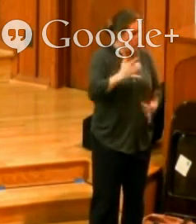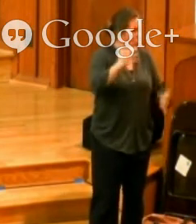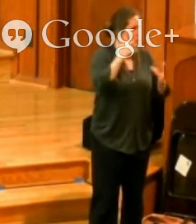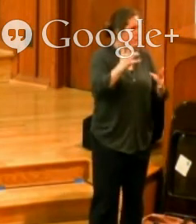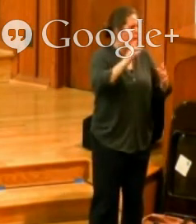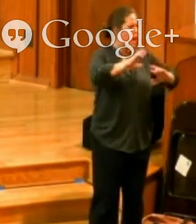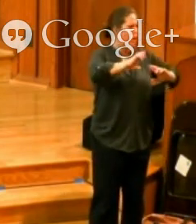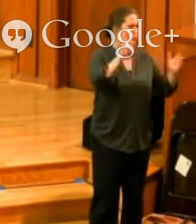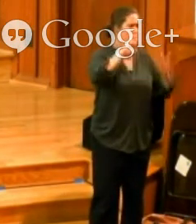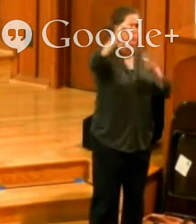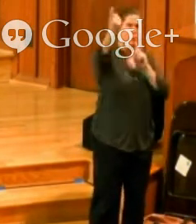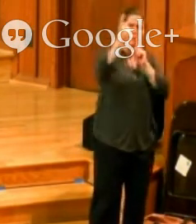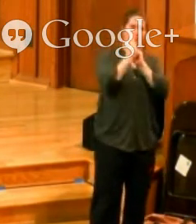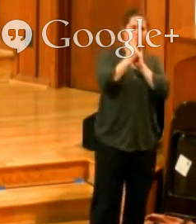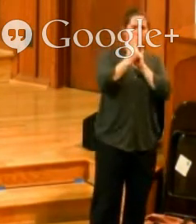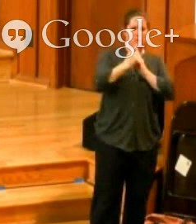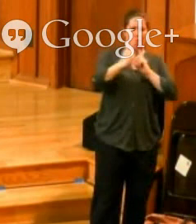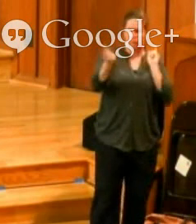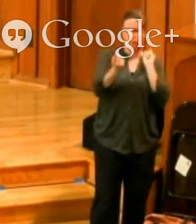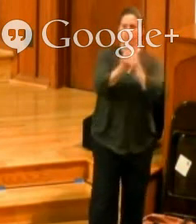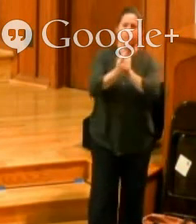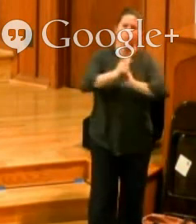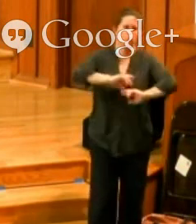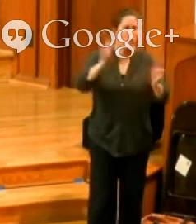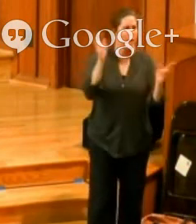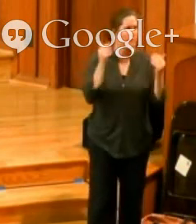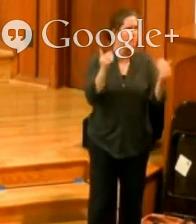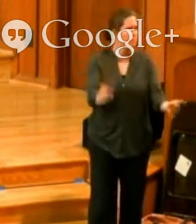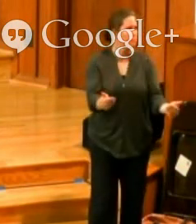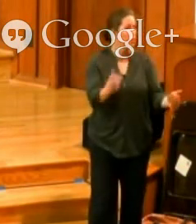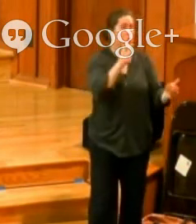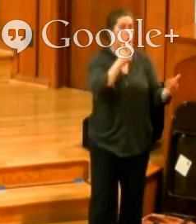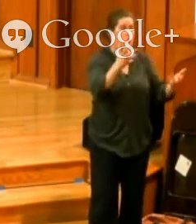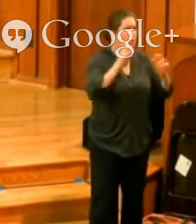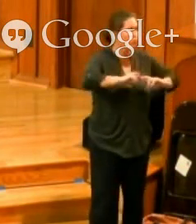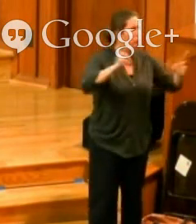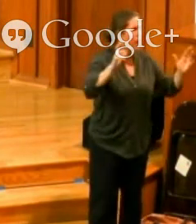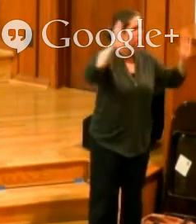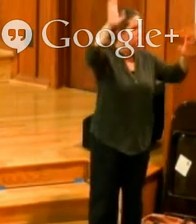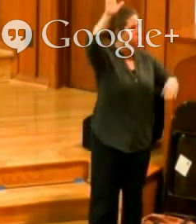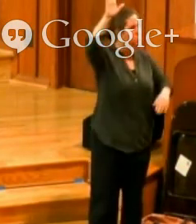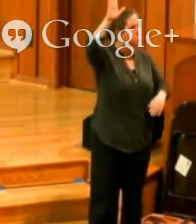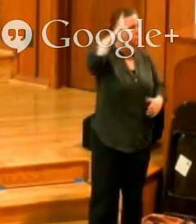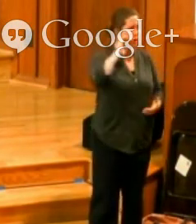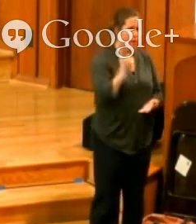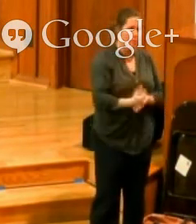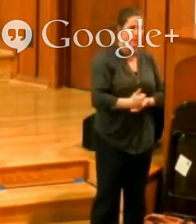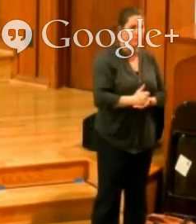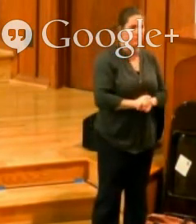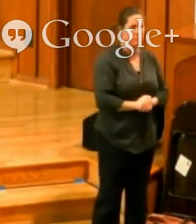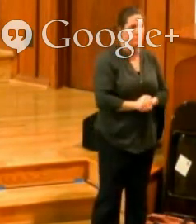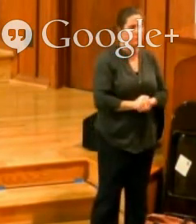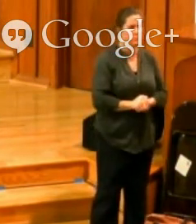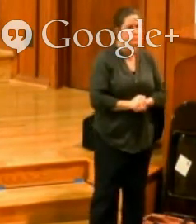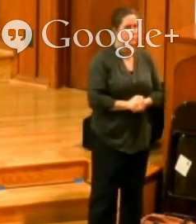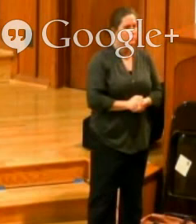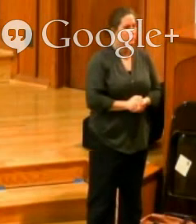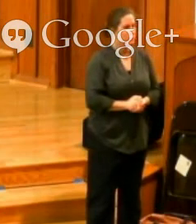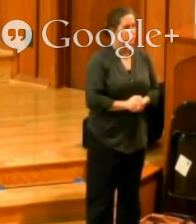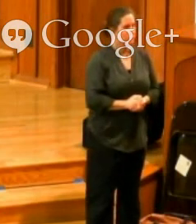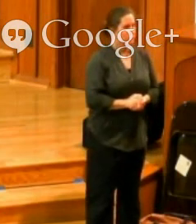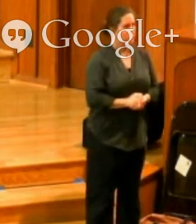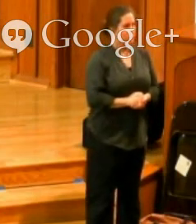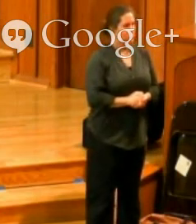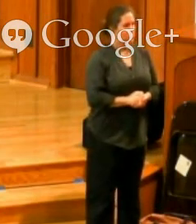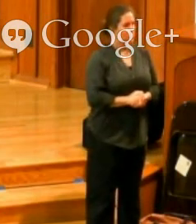meet him when he comes. How many of you want to be ready to meet him when he comes? Amen. Amen. Well, I want you to think